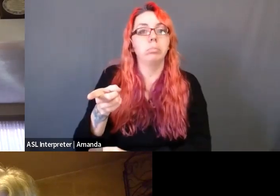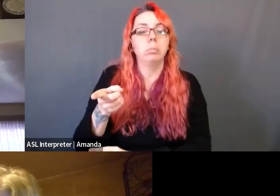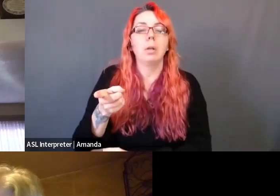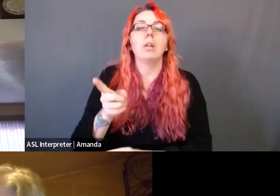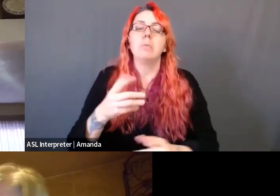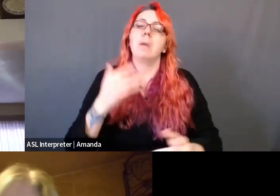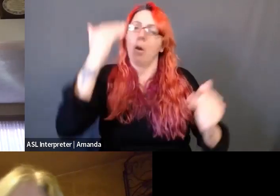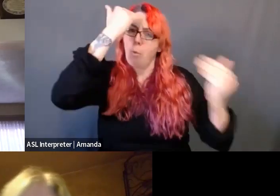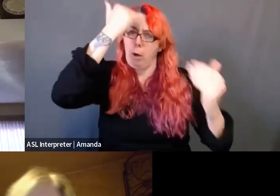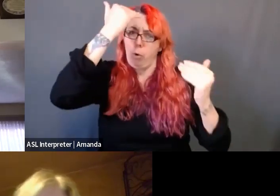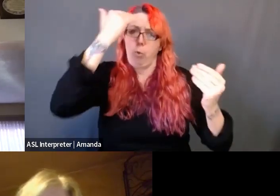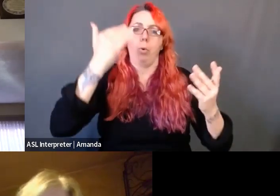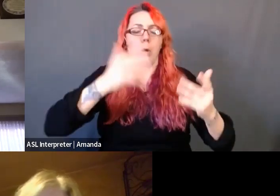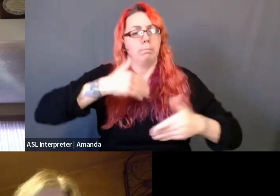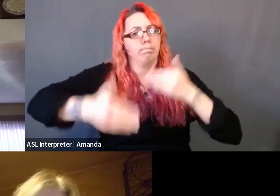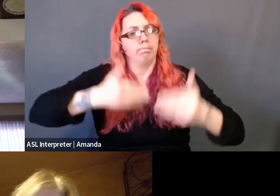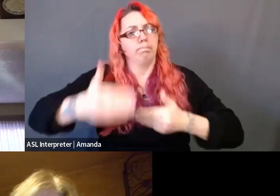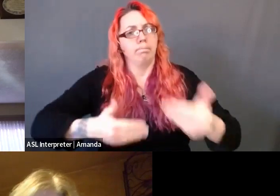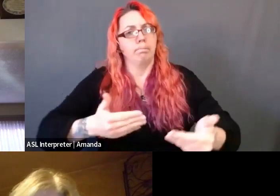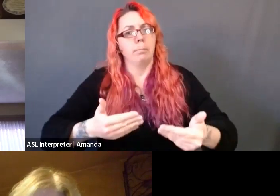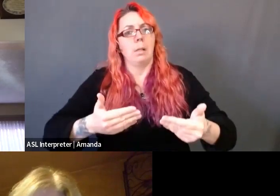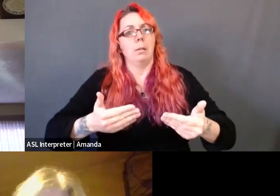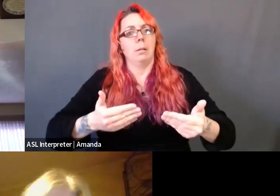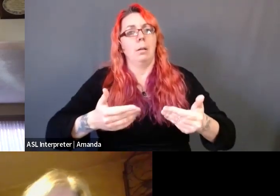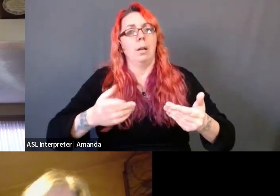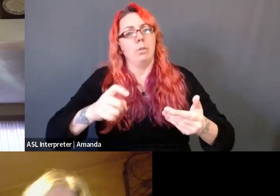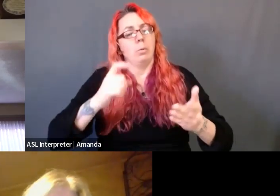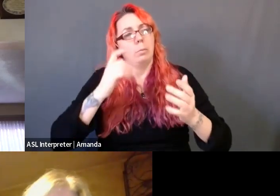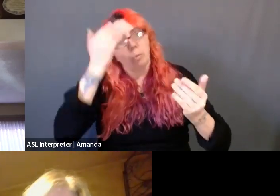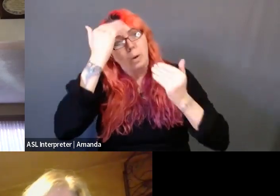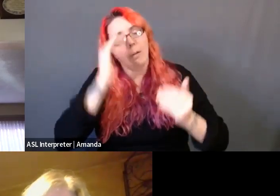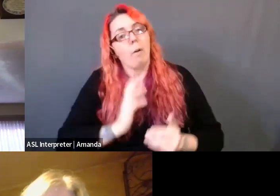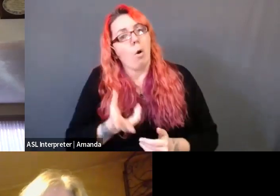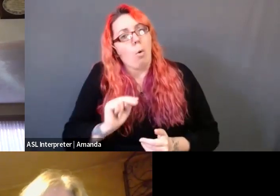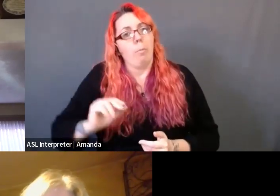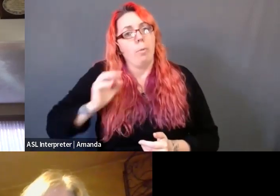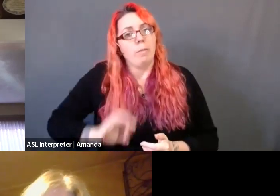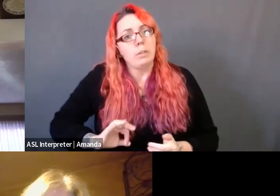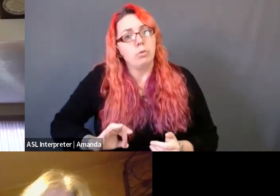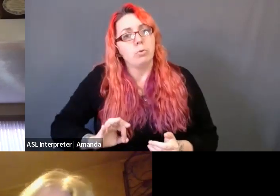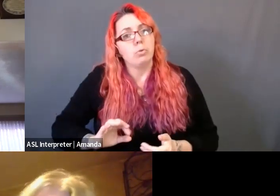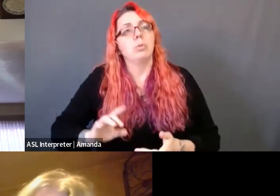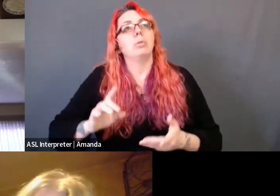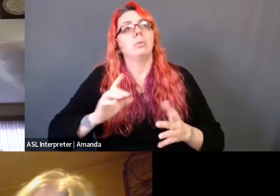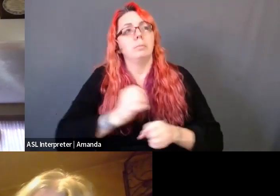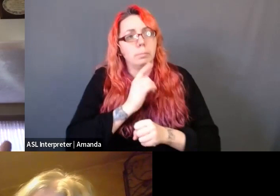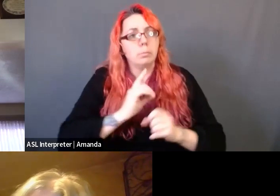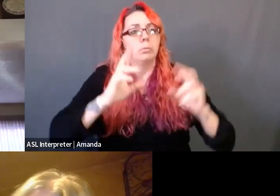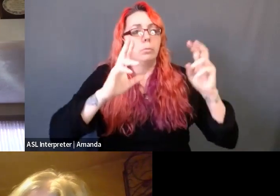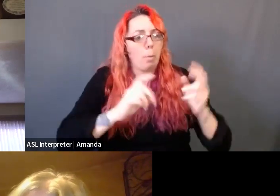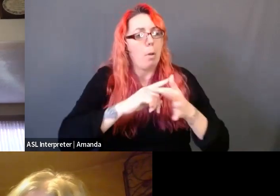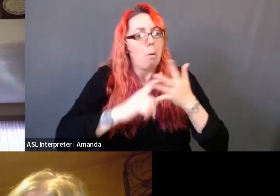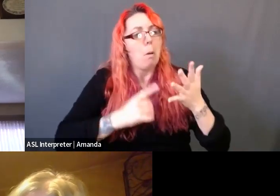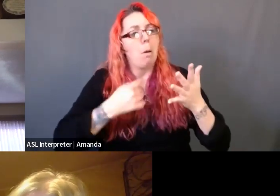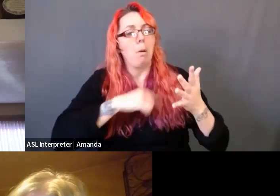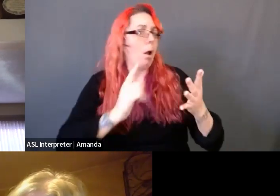moving with our privilege. And so how we might think about how we're sharing or asking questions or telling stories with